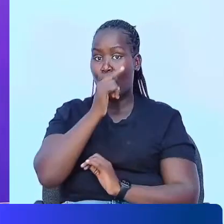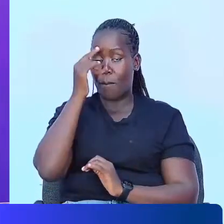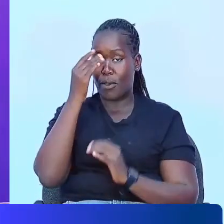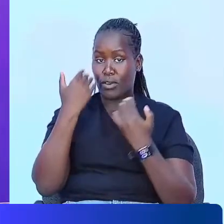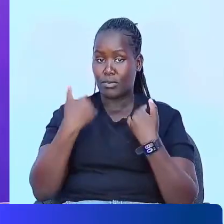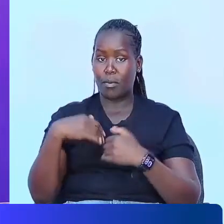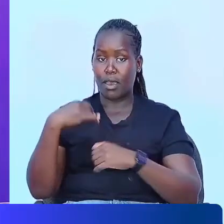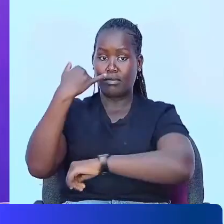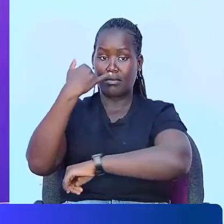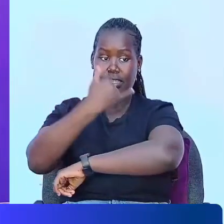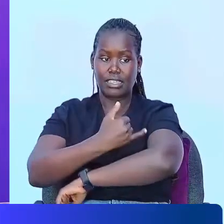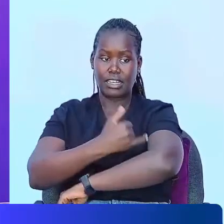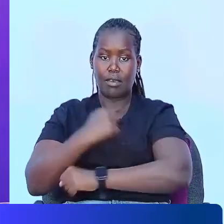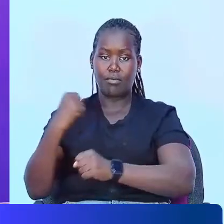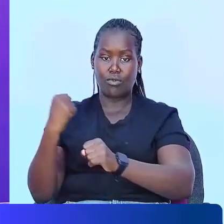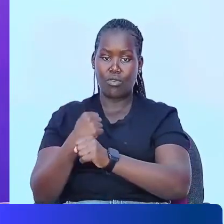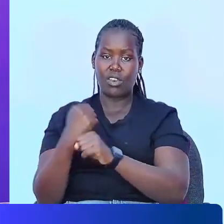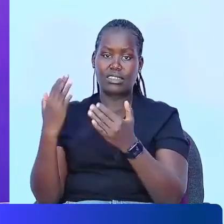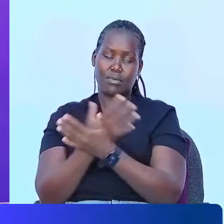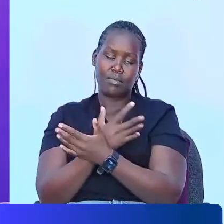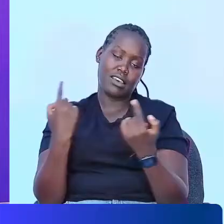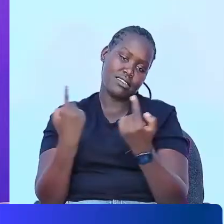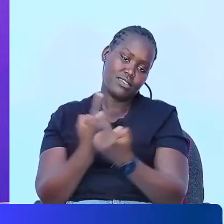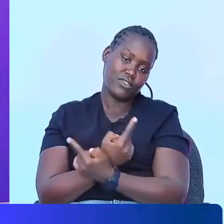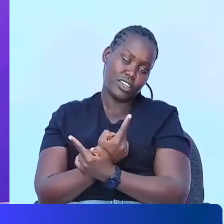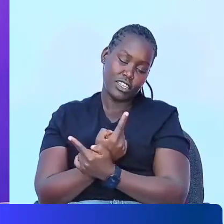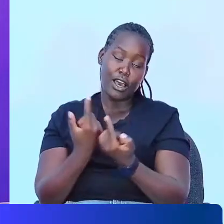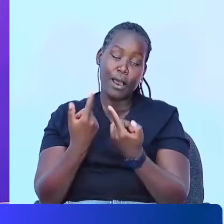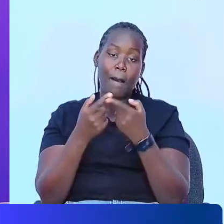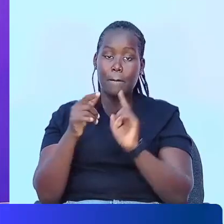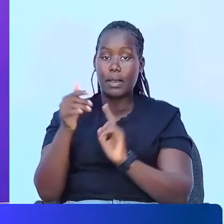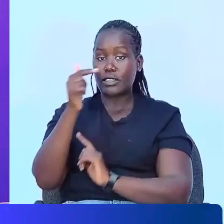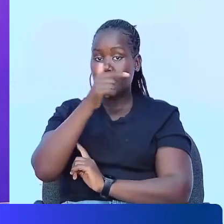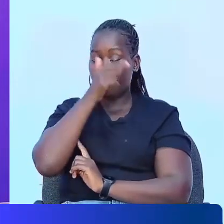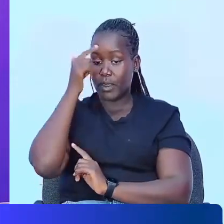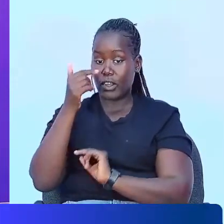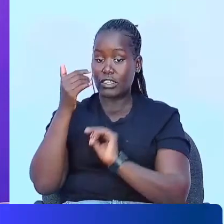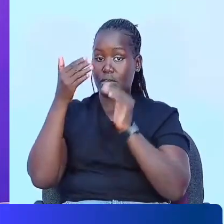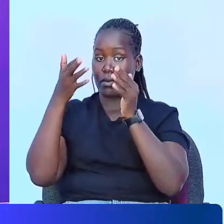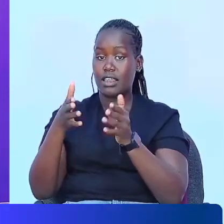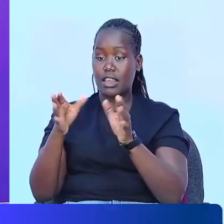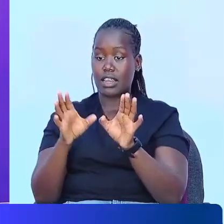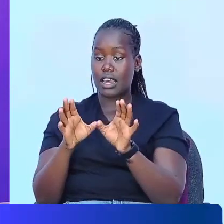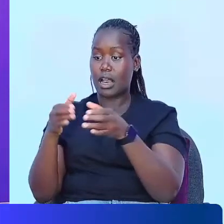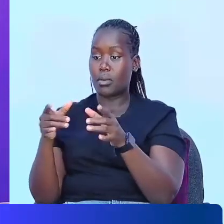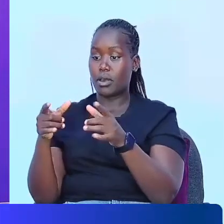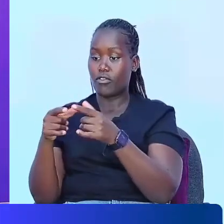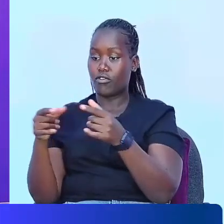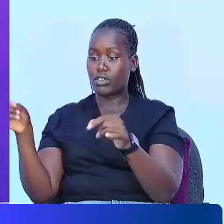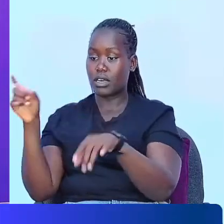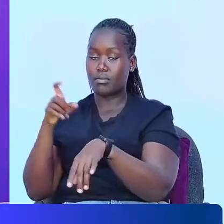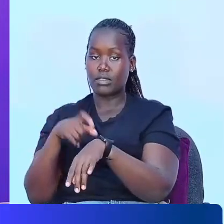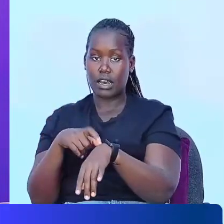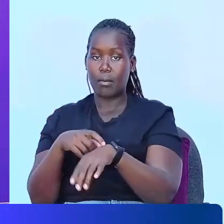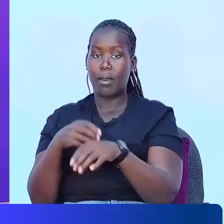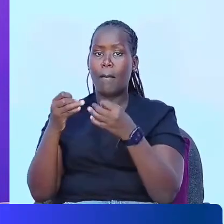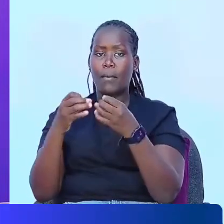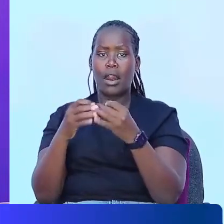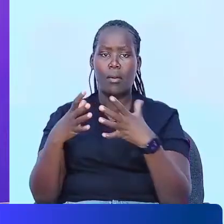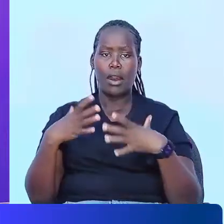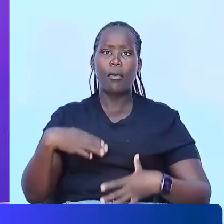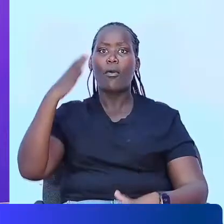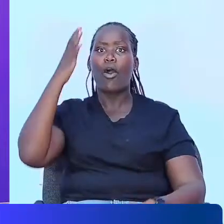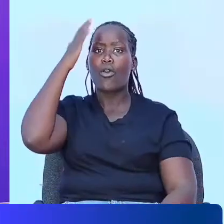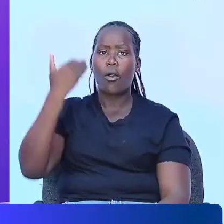doing something else. But because I have been in the company for a while, a number of people will come to me